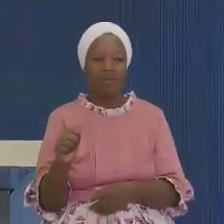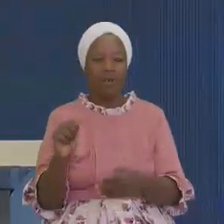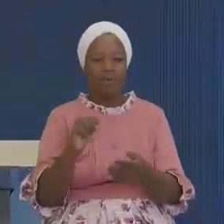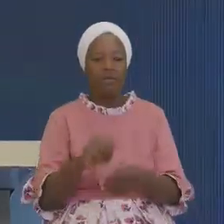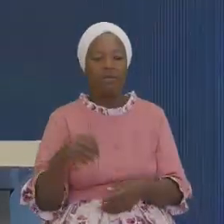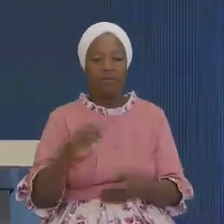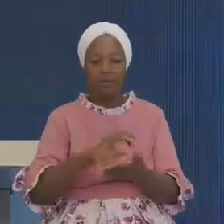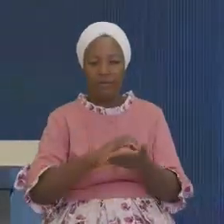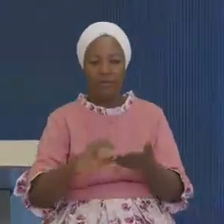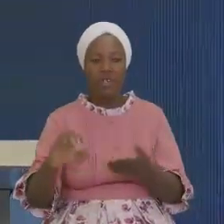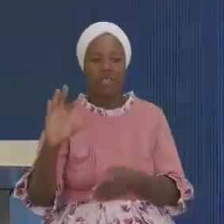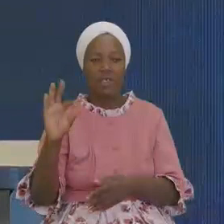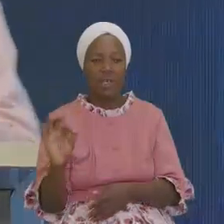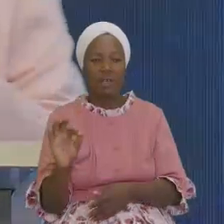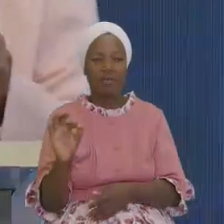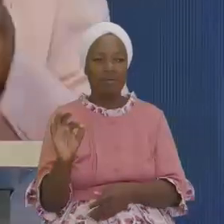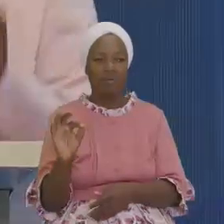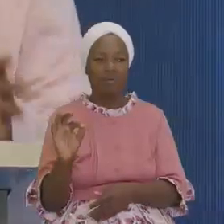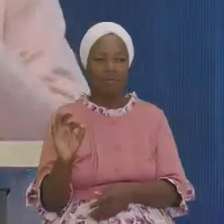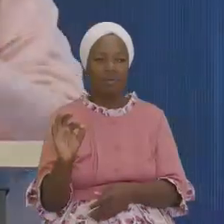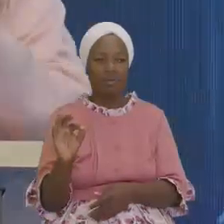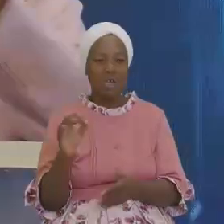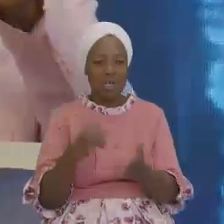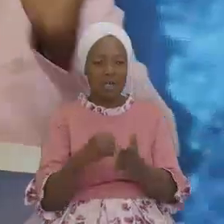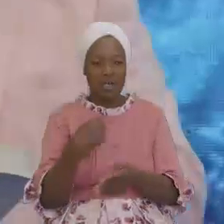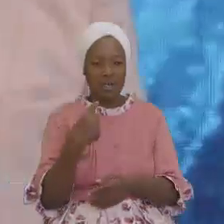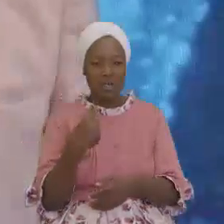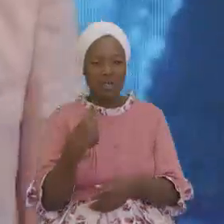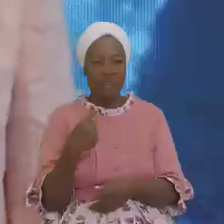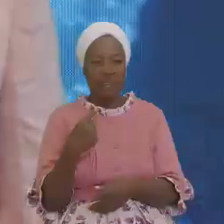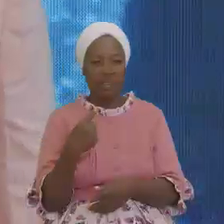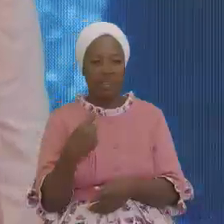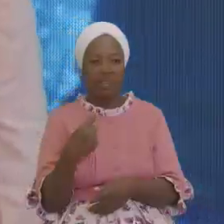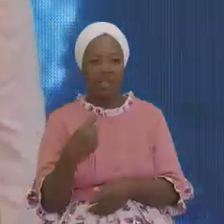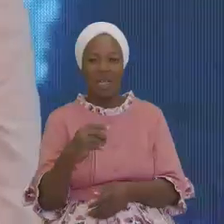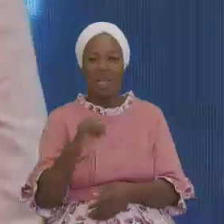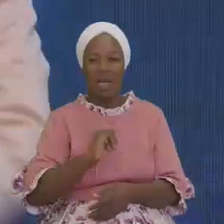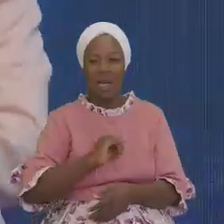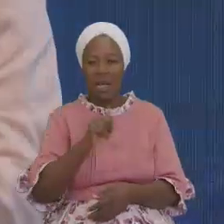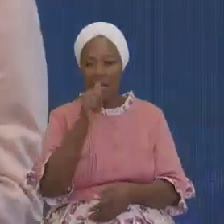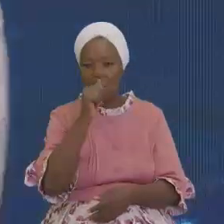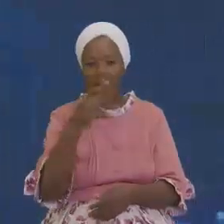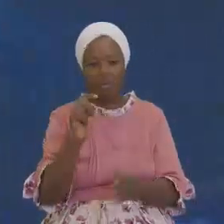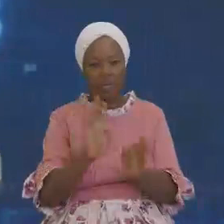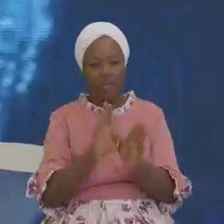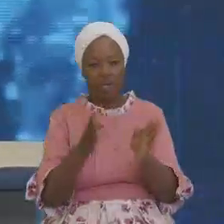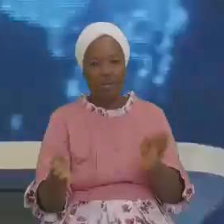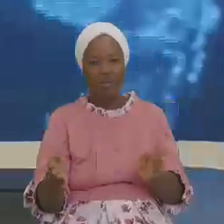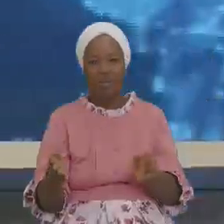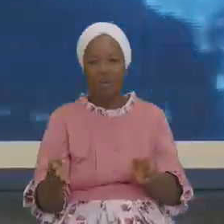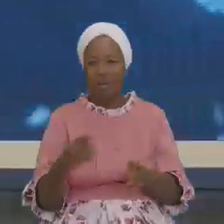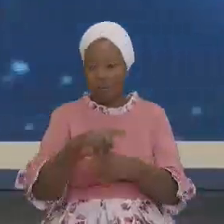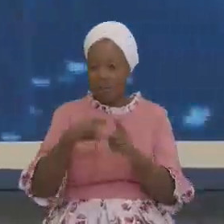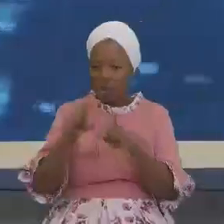verse 9. It says, I am the door. When you are going to